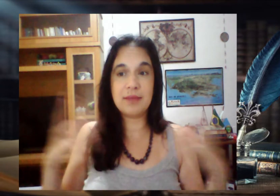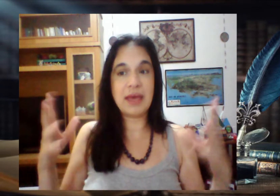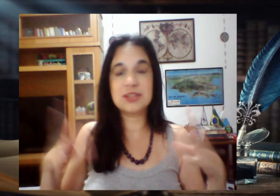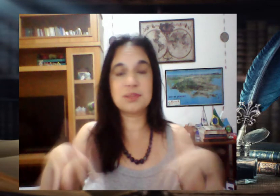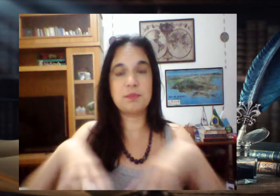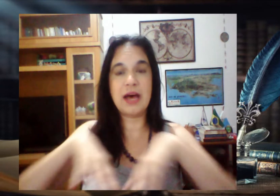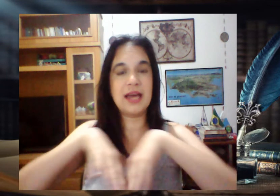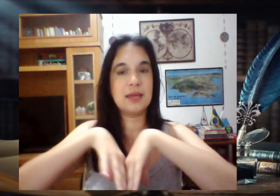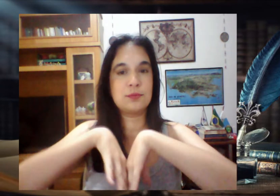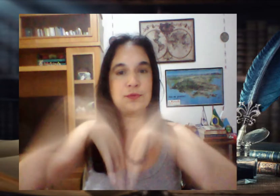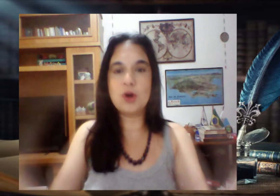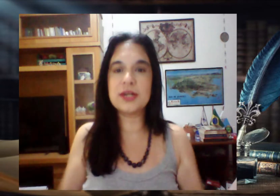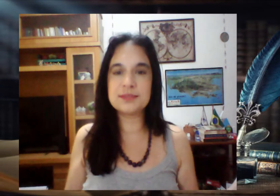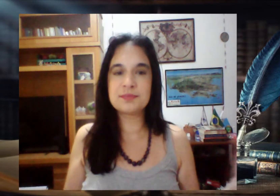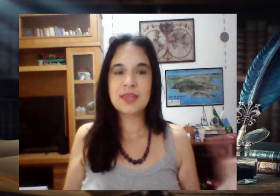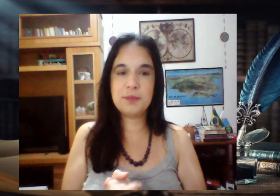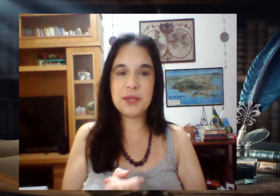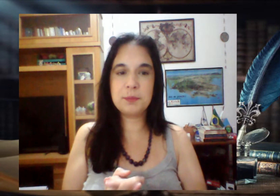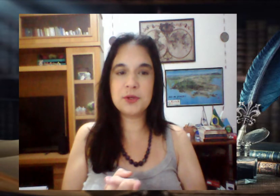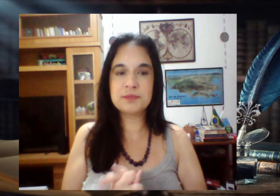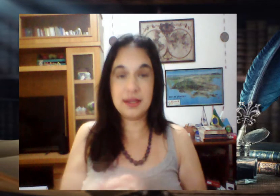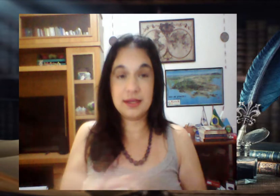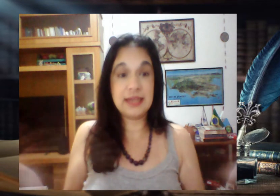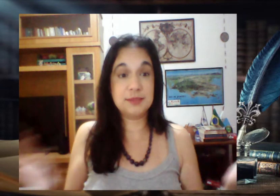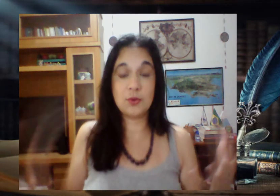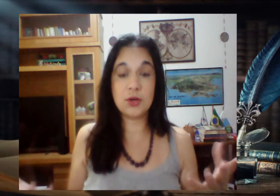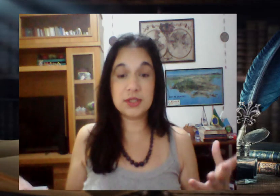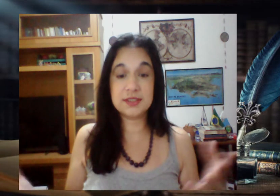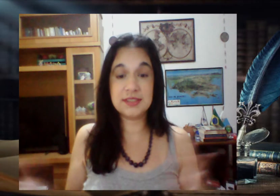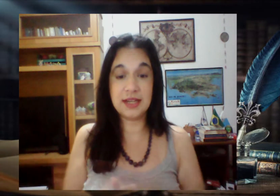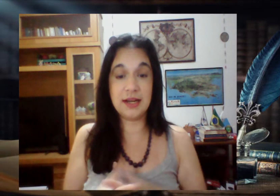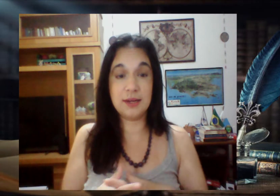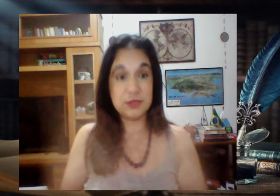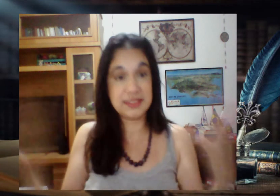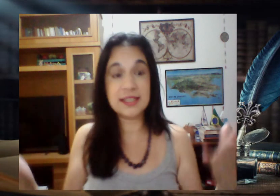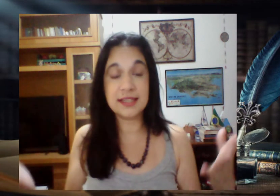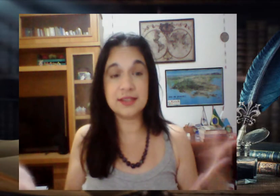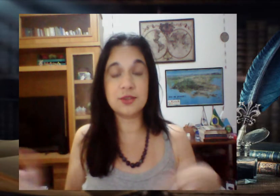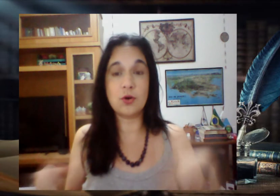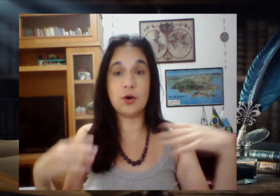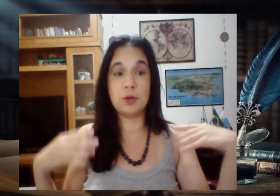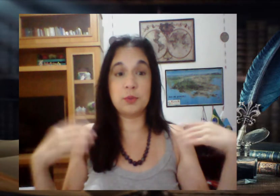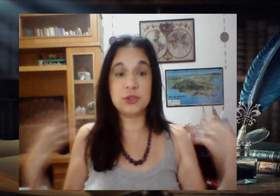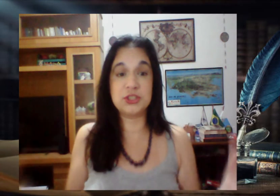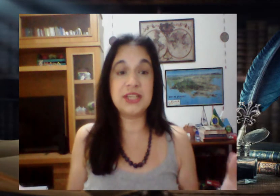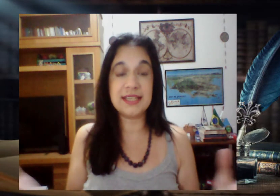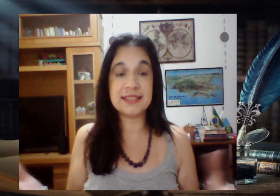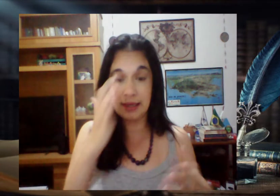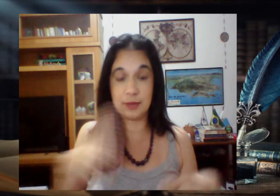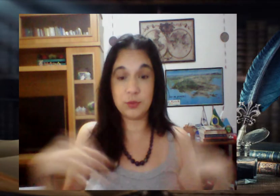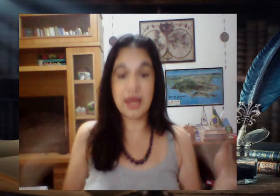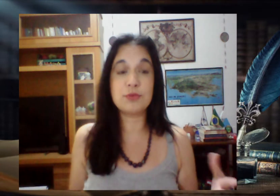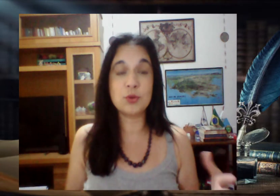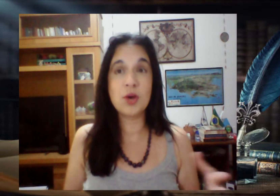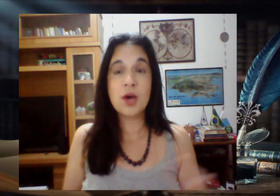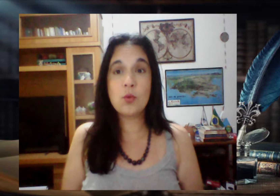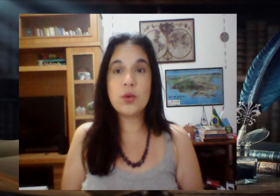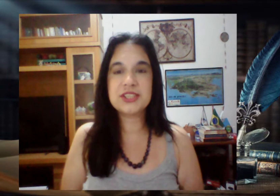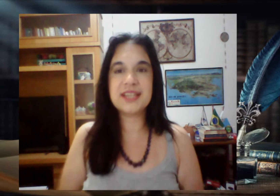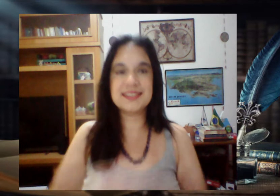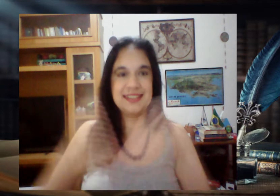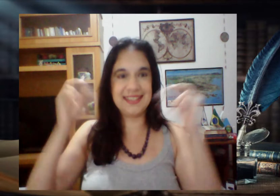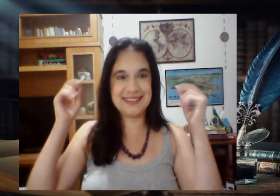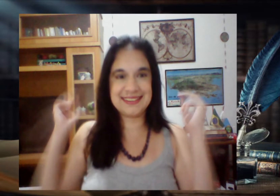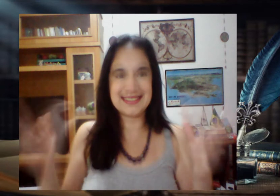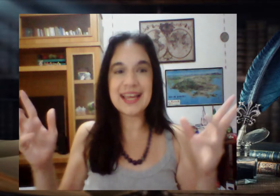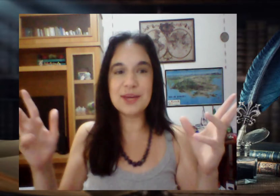I imagine, by foreign people, that is, people who aren't Brazilian or Portuguese and what have you, which